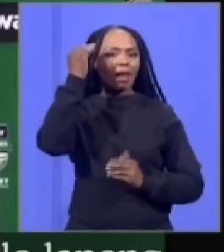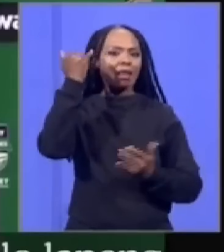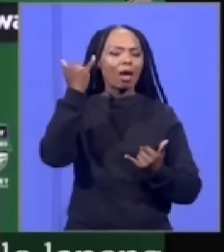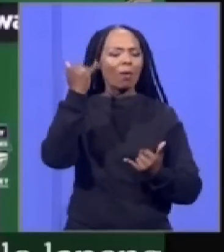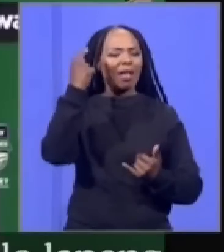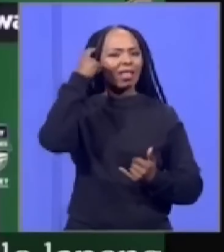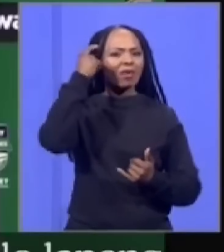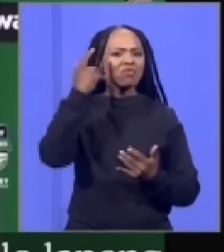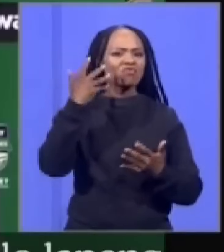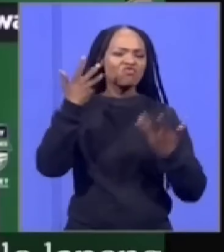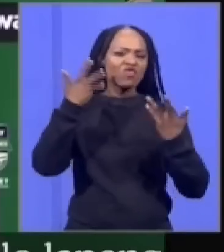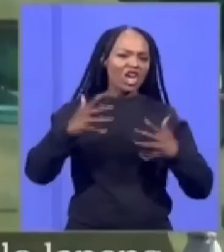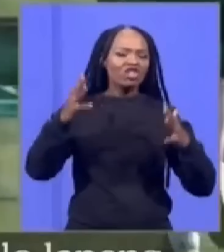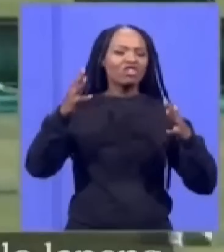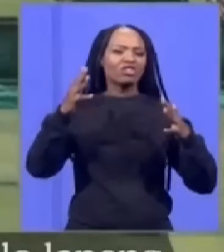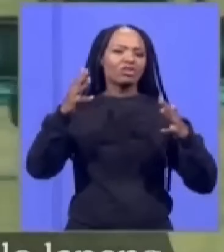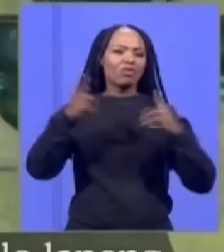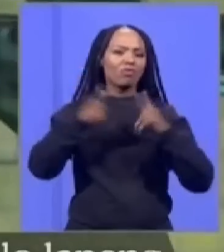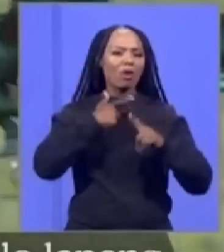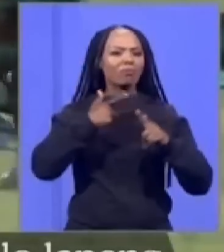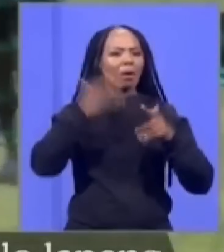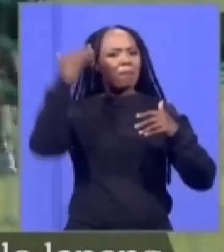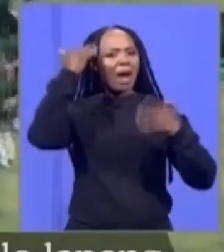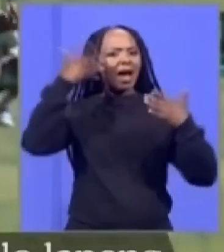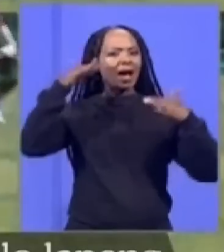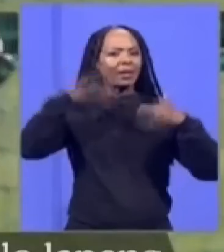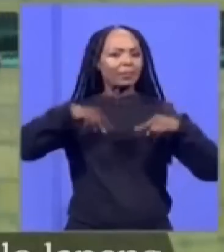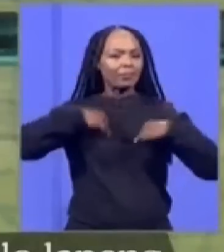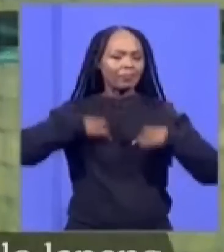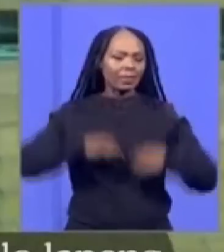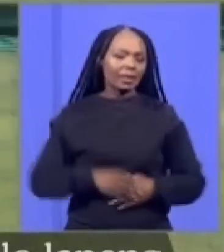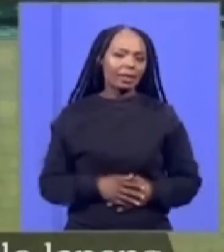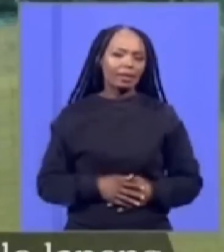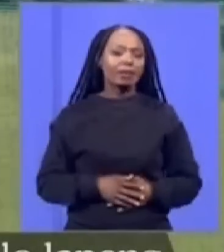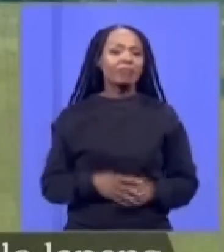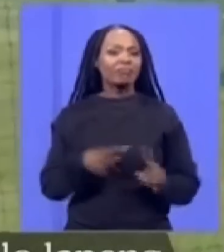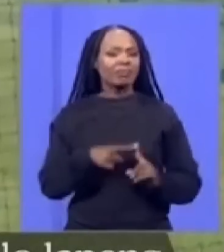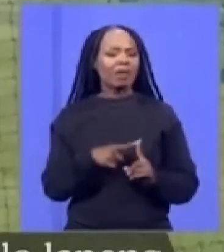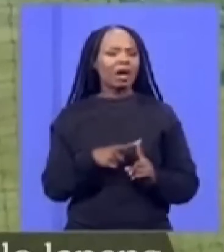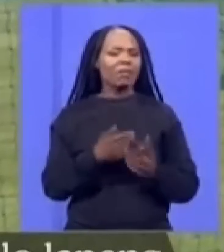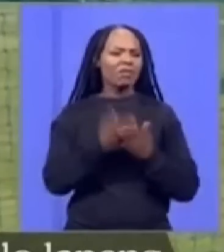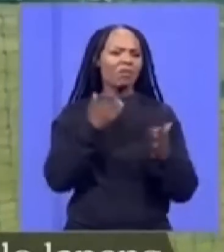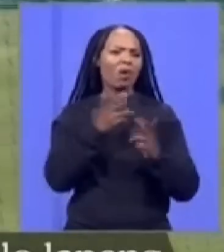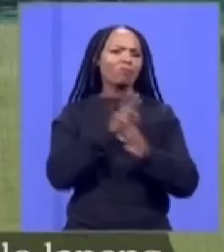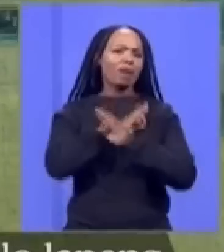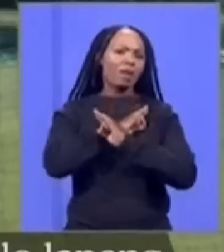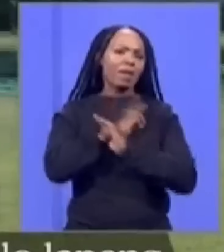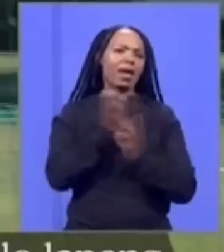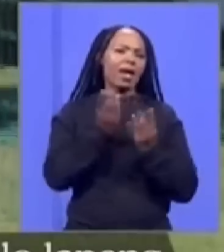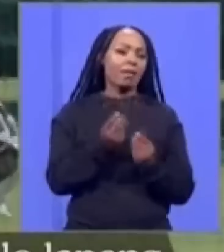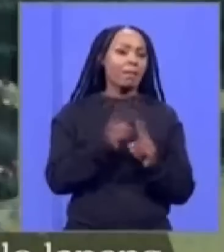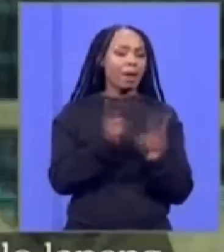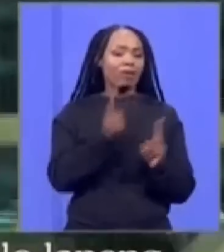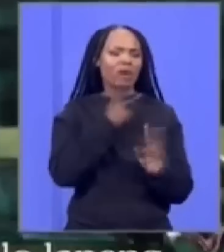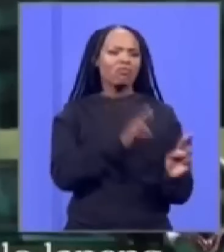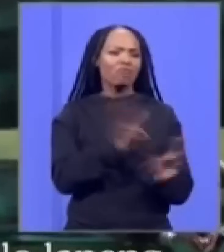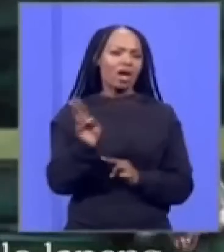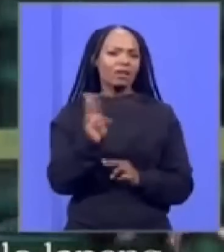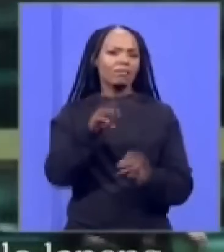fresh within our minds. Pavuma a ileng a fuwa phomolo ka mora dipapadi tsa mohope wa lefatshe o se a loketse wela